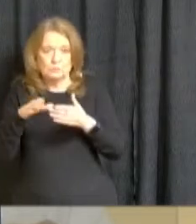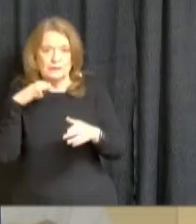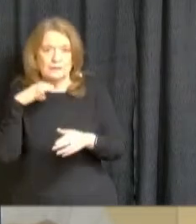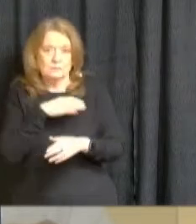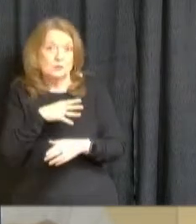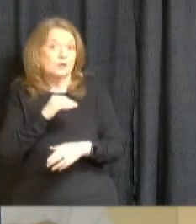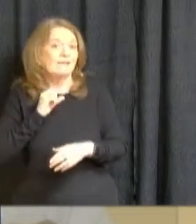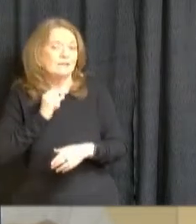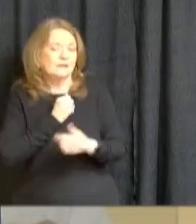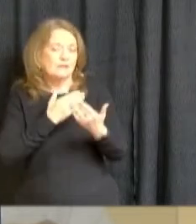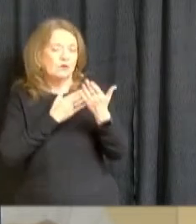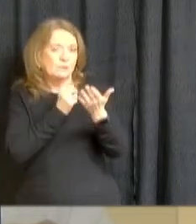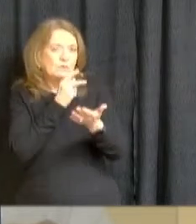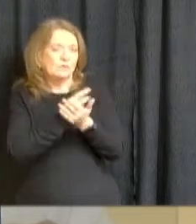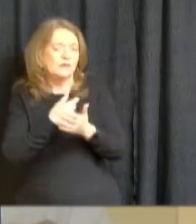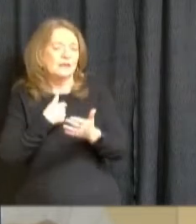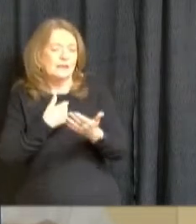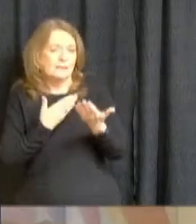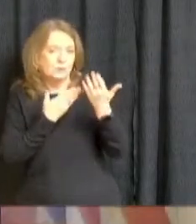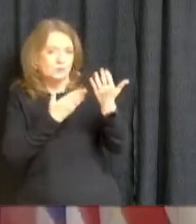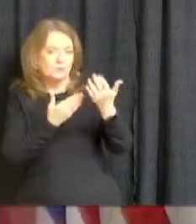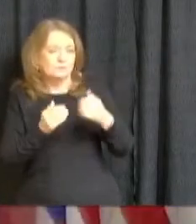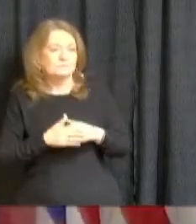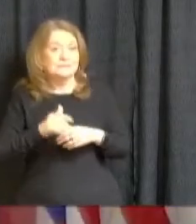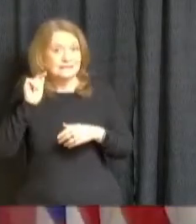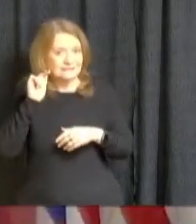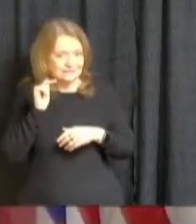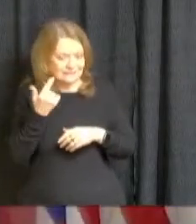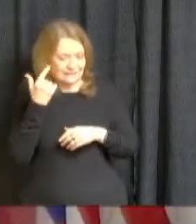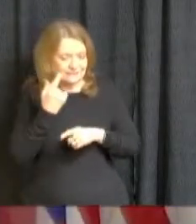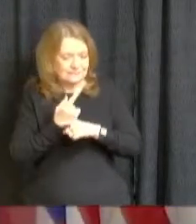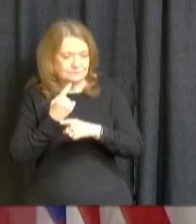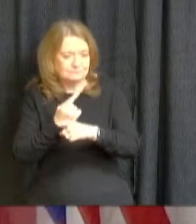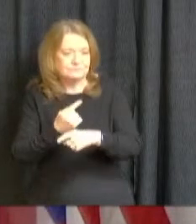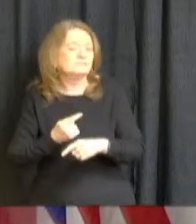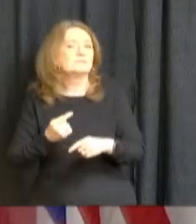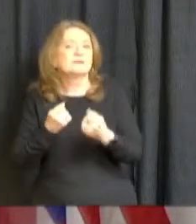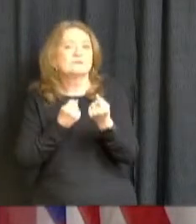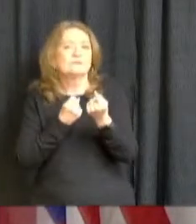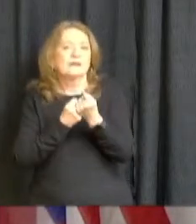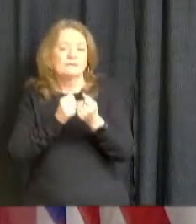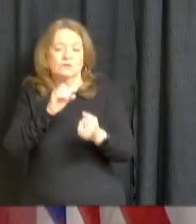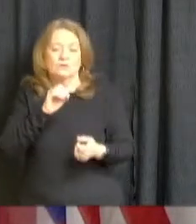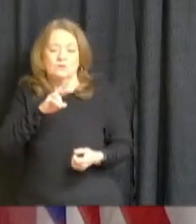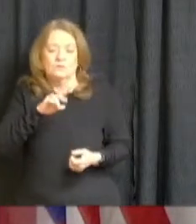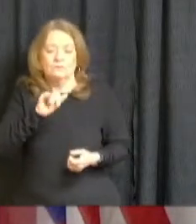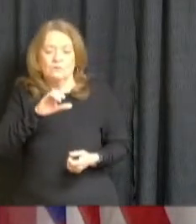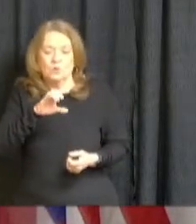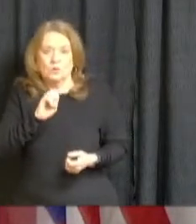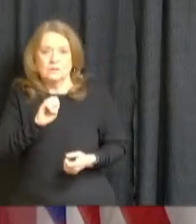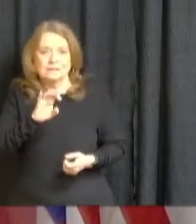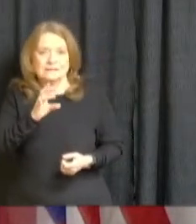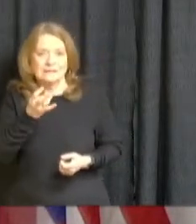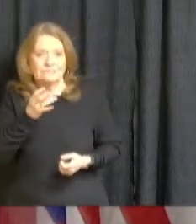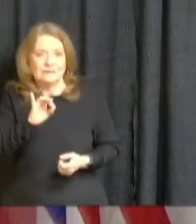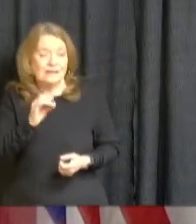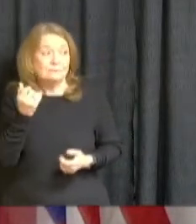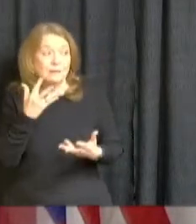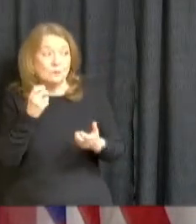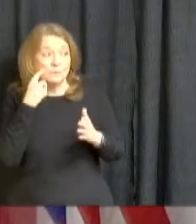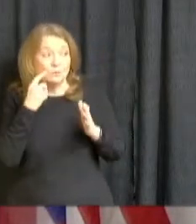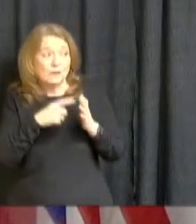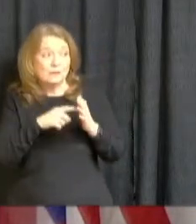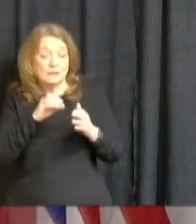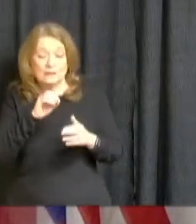and the staff recommended approval, and I so move. Motion been made and properly seconded in favor of ordinance 78. Anyone wish to be recognized on